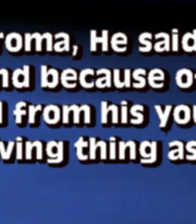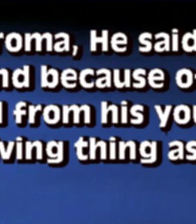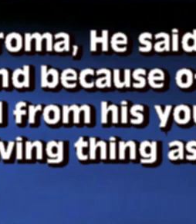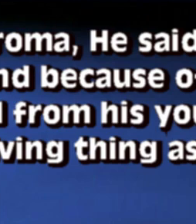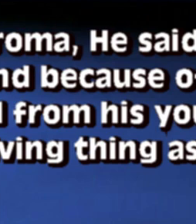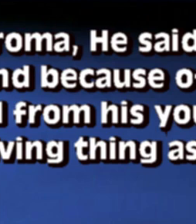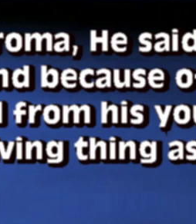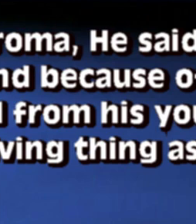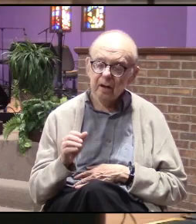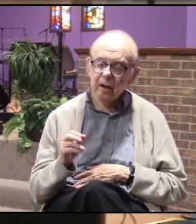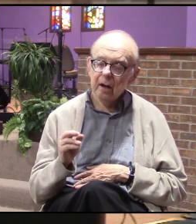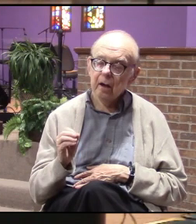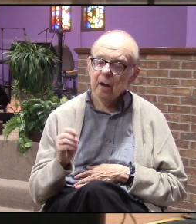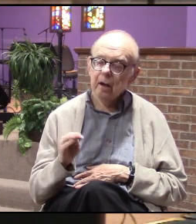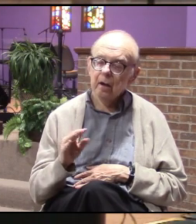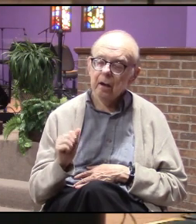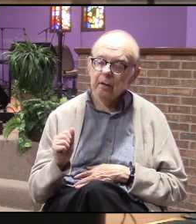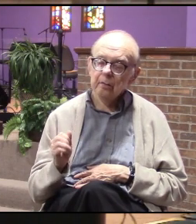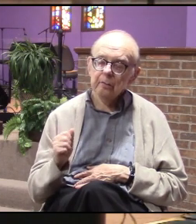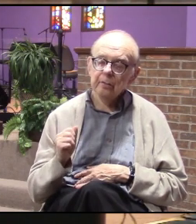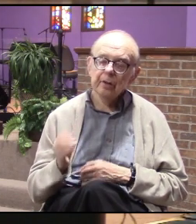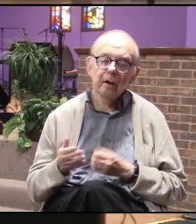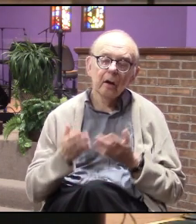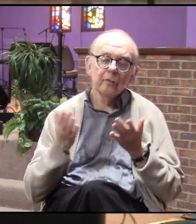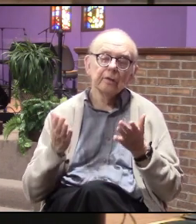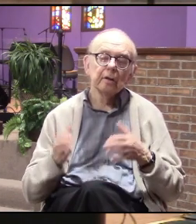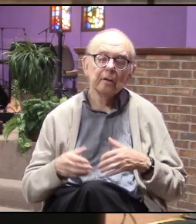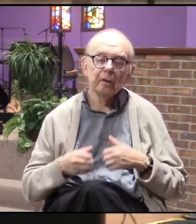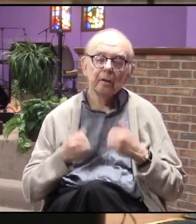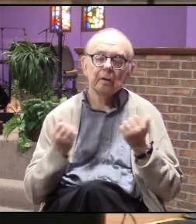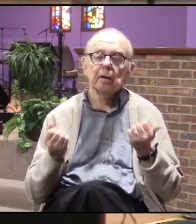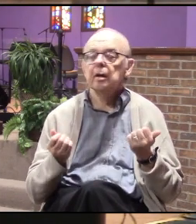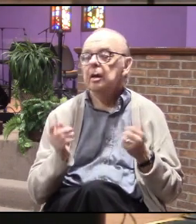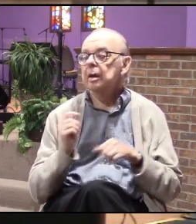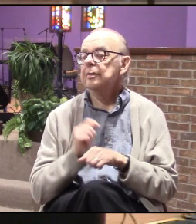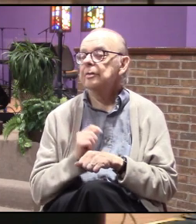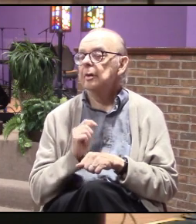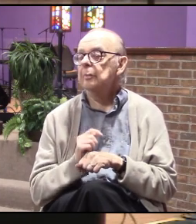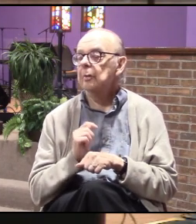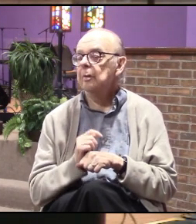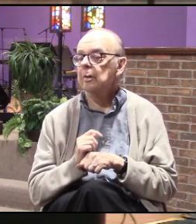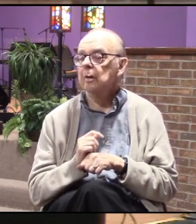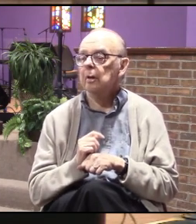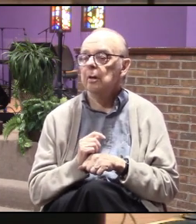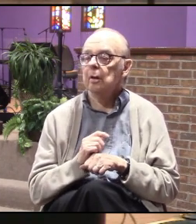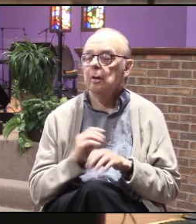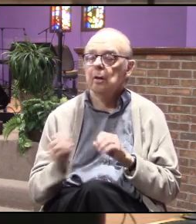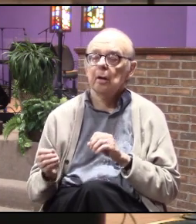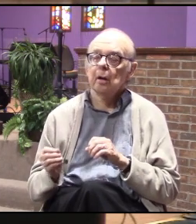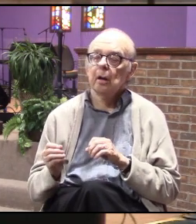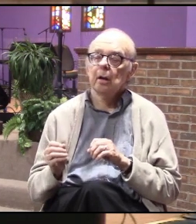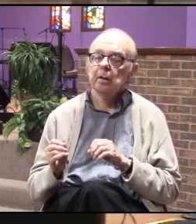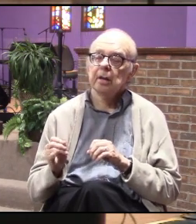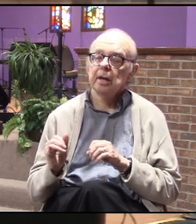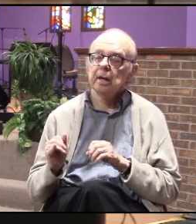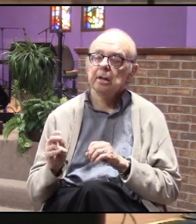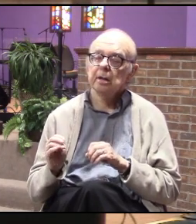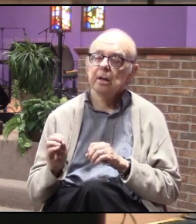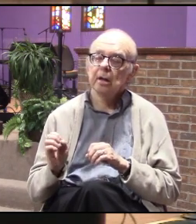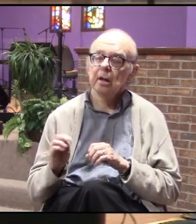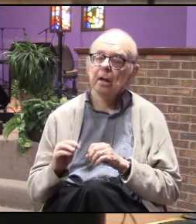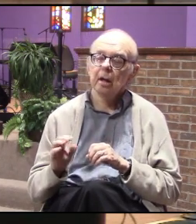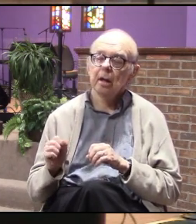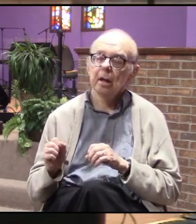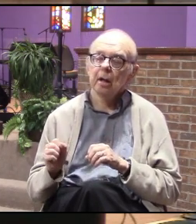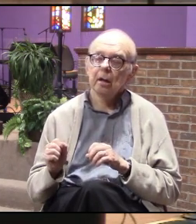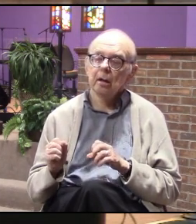Remember when they offered up the sacrifices in the temple? They would put the incense in there, and it